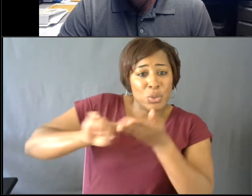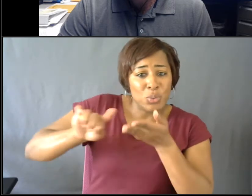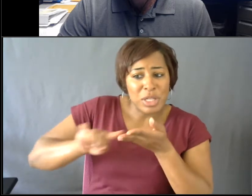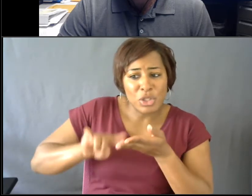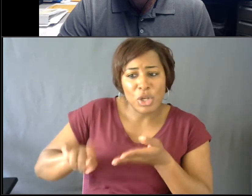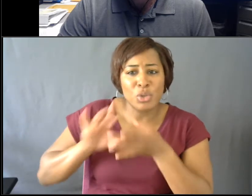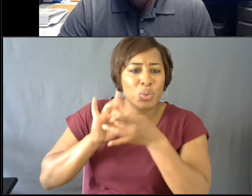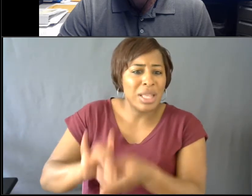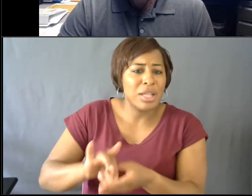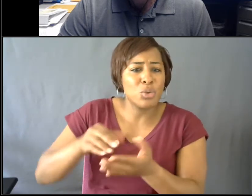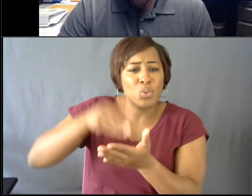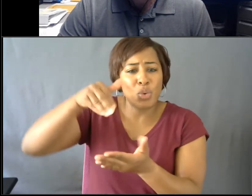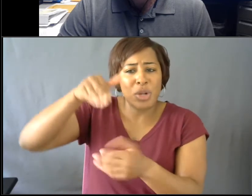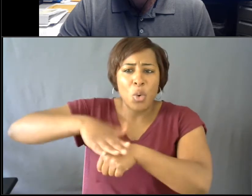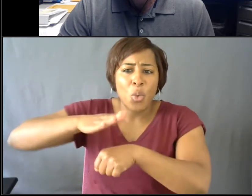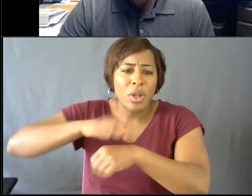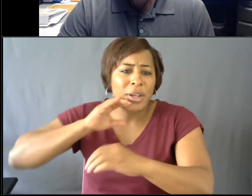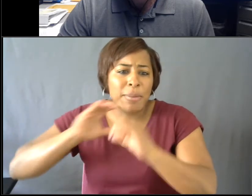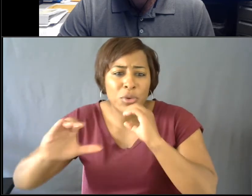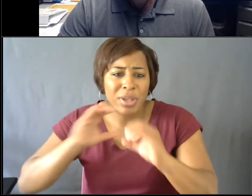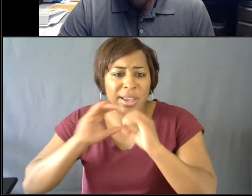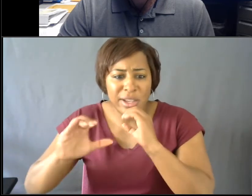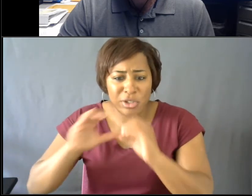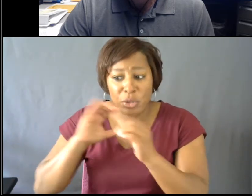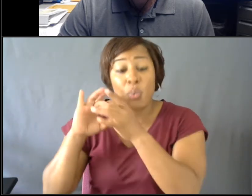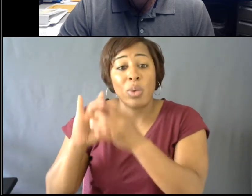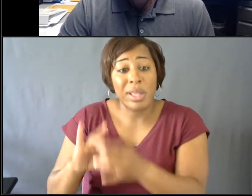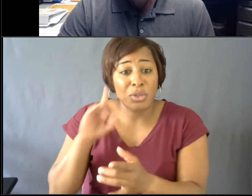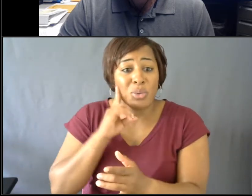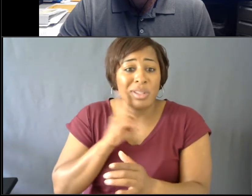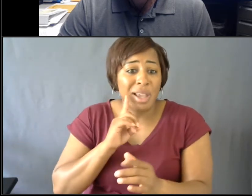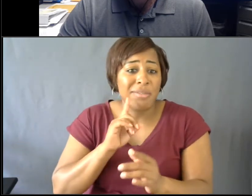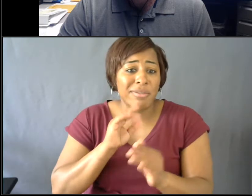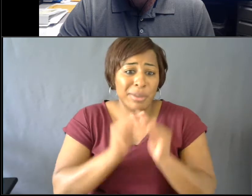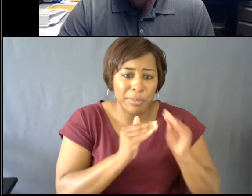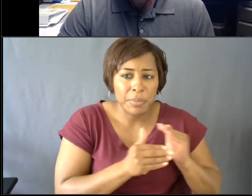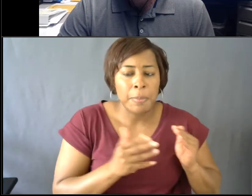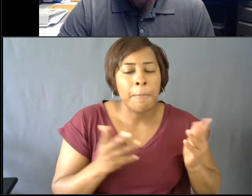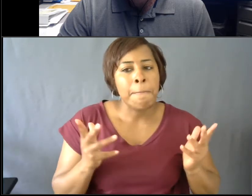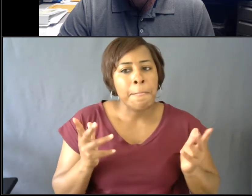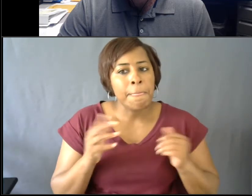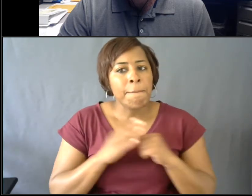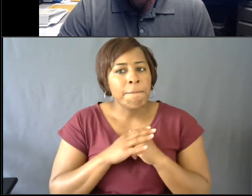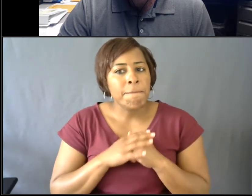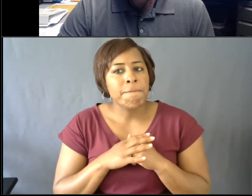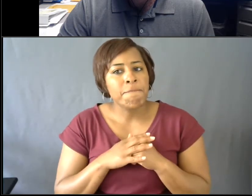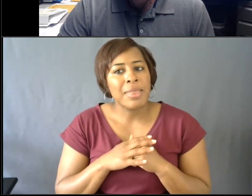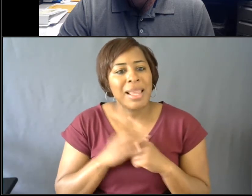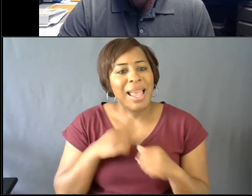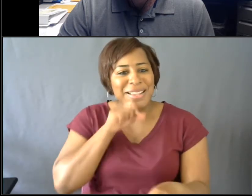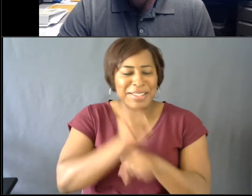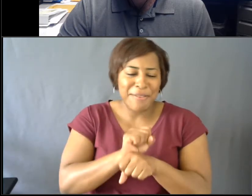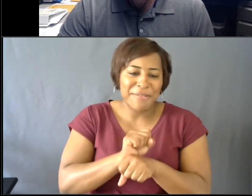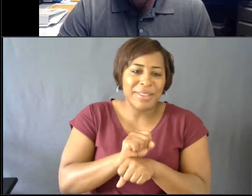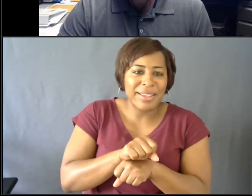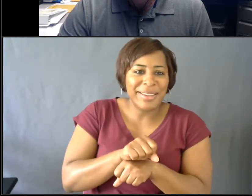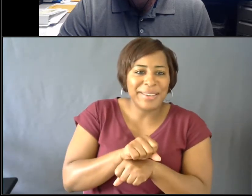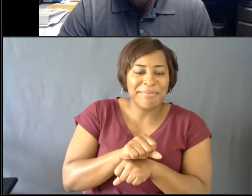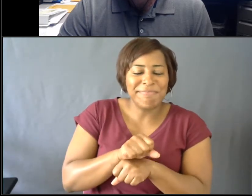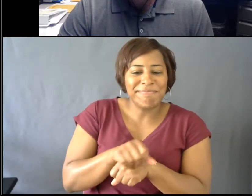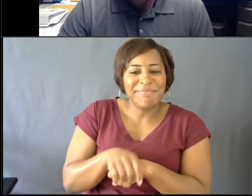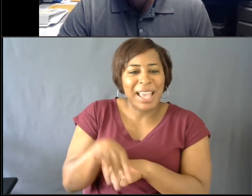warning communication with the deaf population. So I definitely found friends and throughout